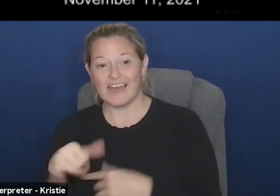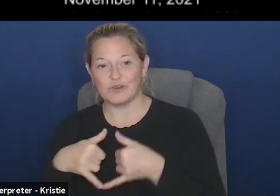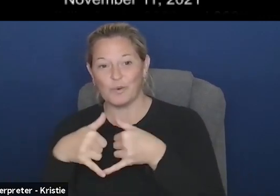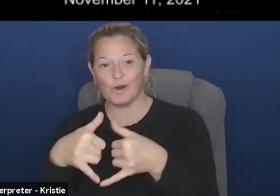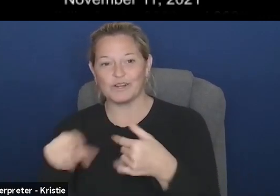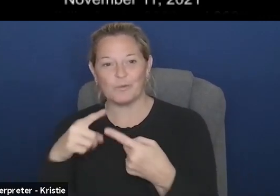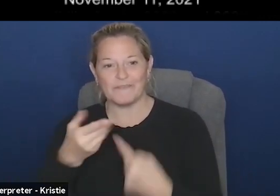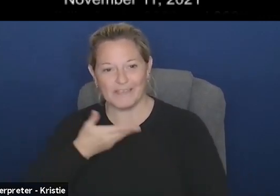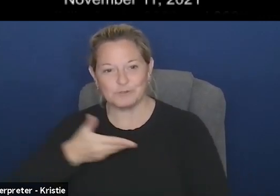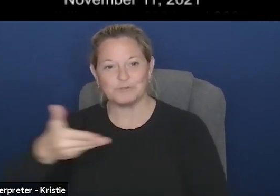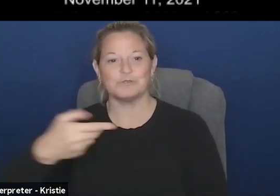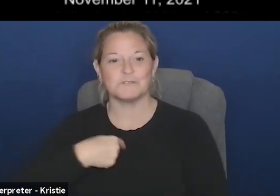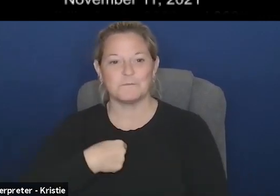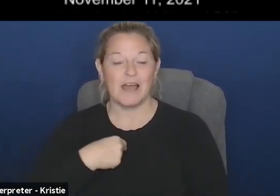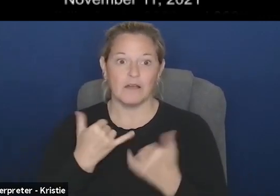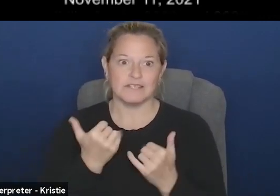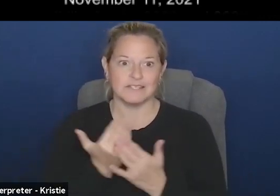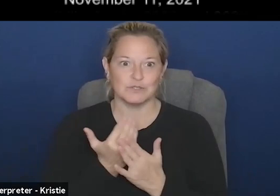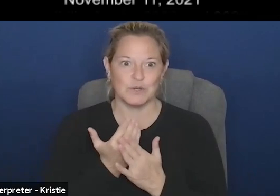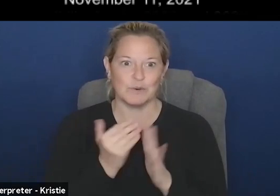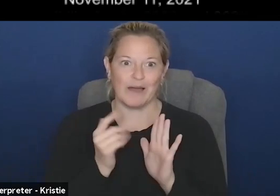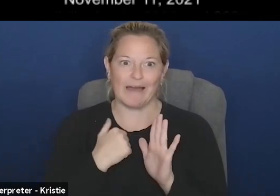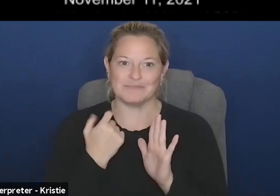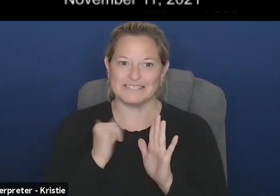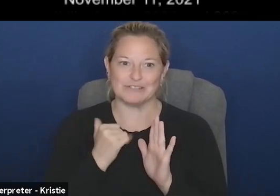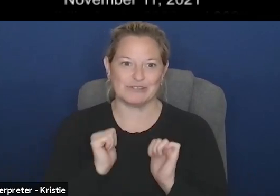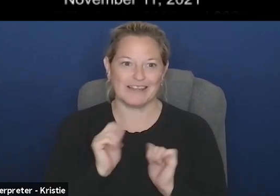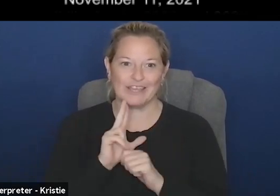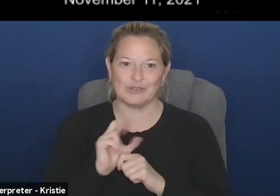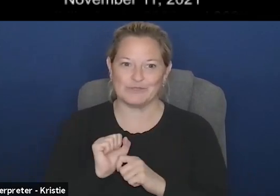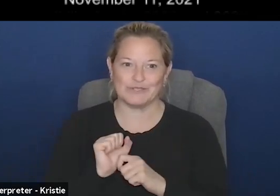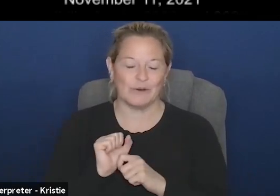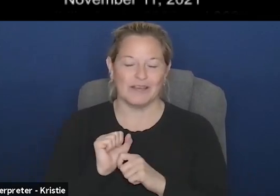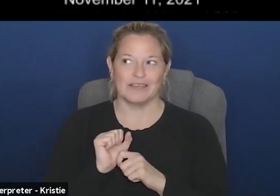new. I'm just getting used to it, but the MacArthur Fellowship is an interesting